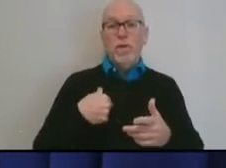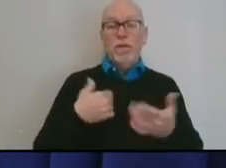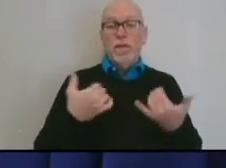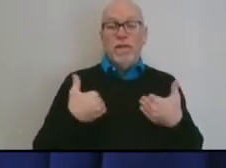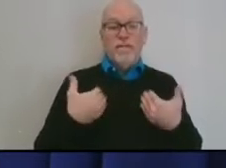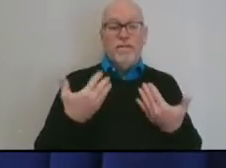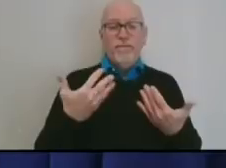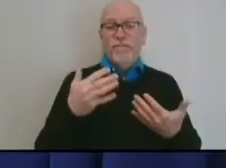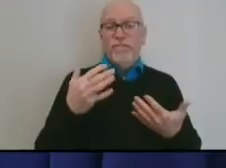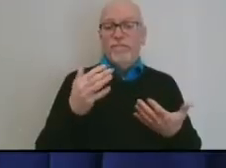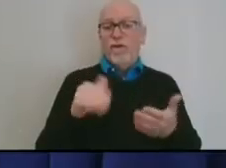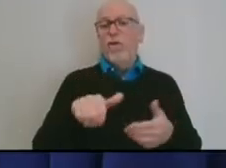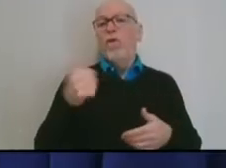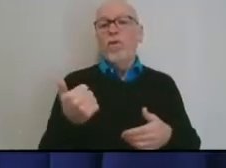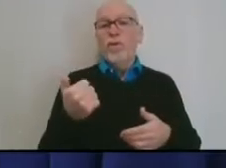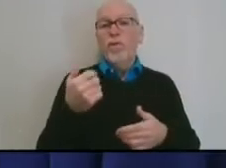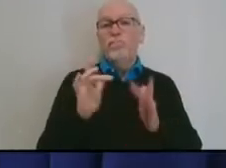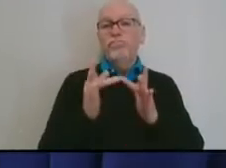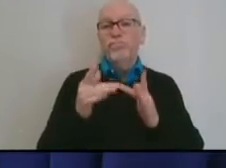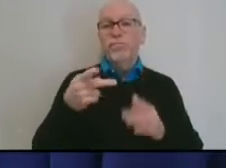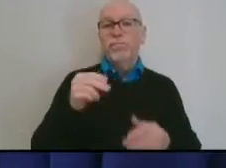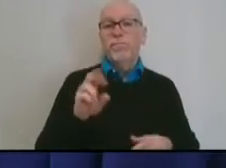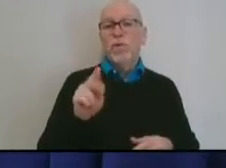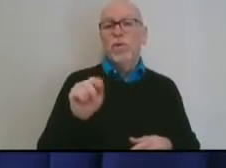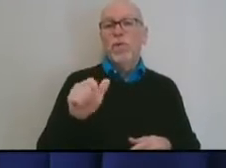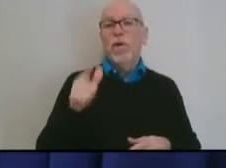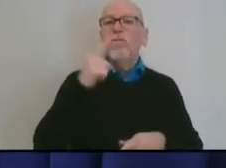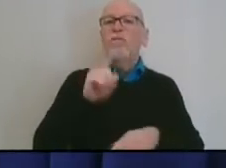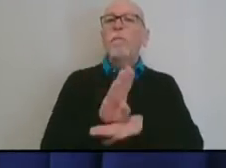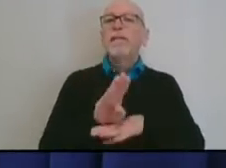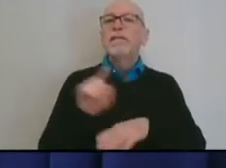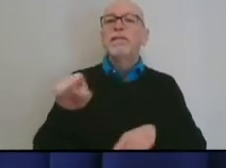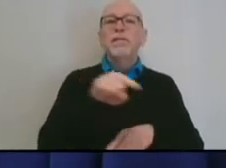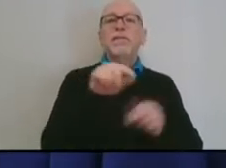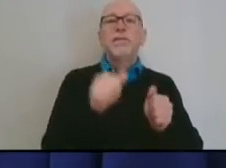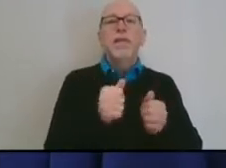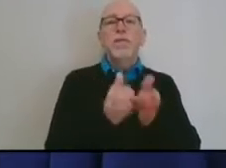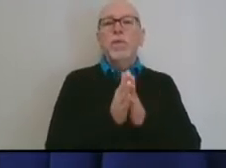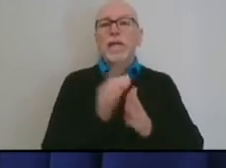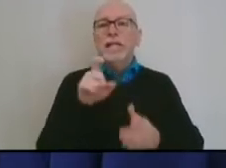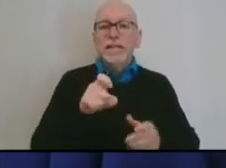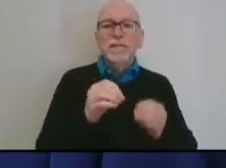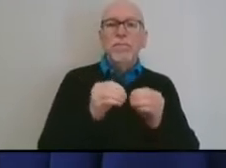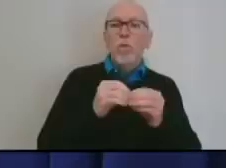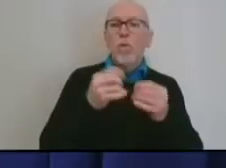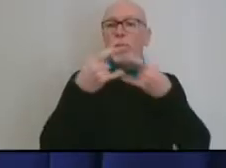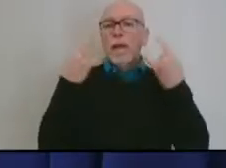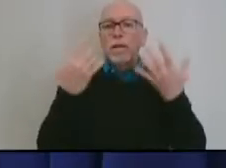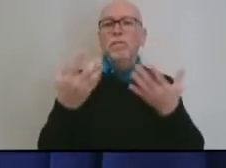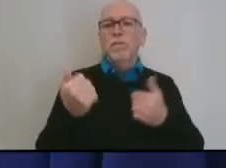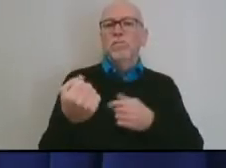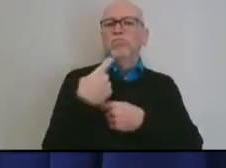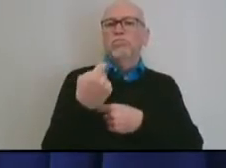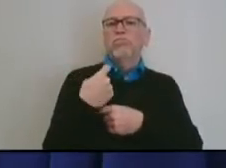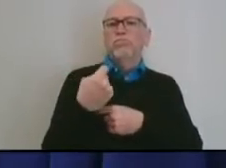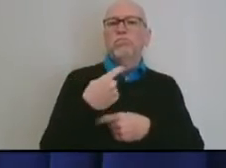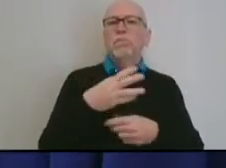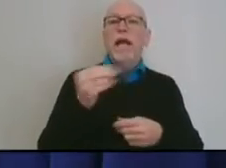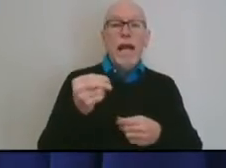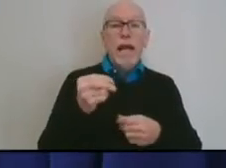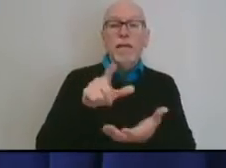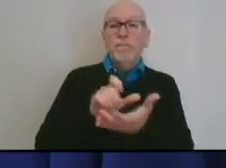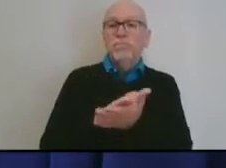opened another portal for businesses to request those masks and hand sanitizer for that